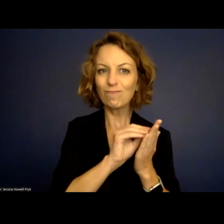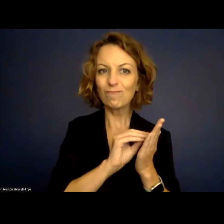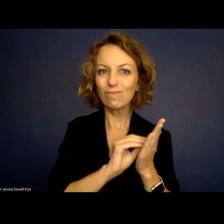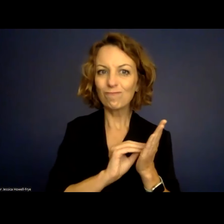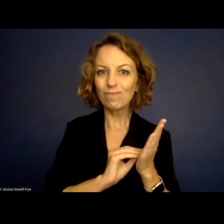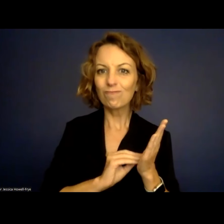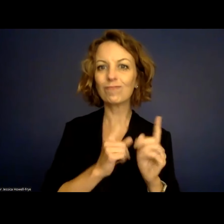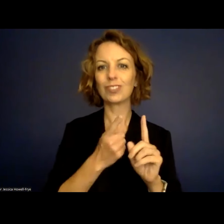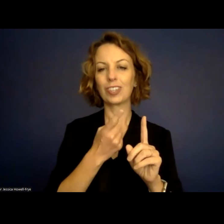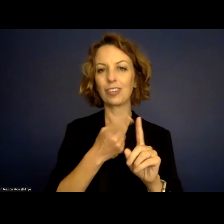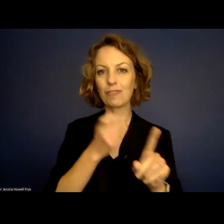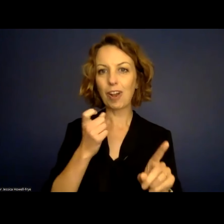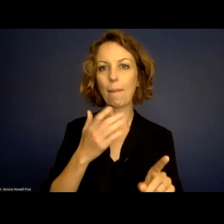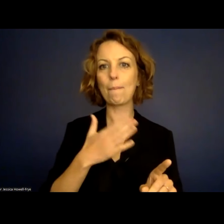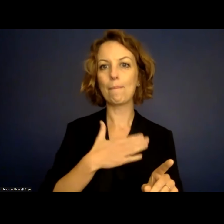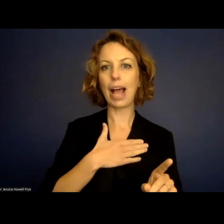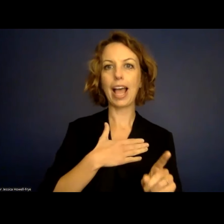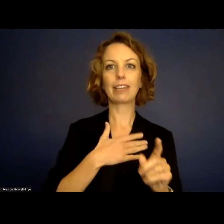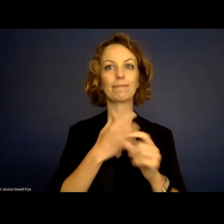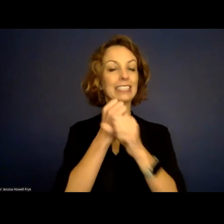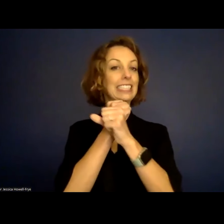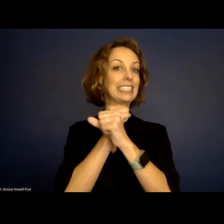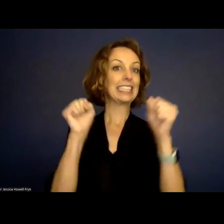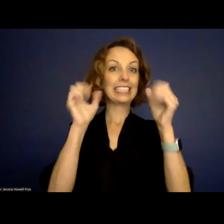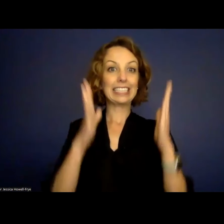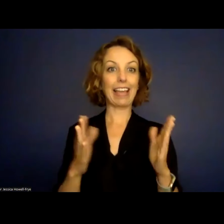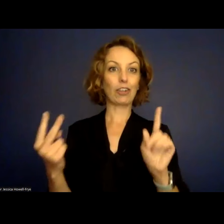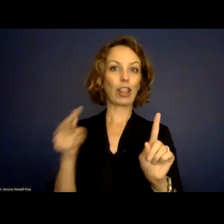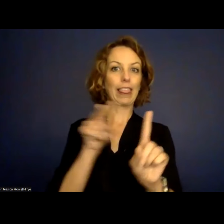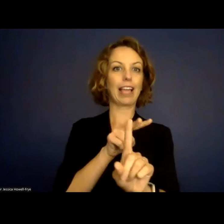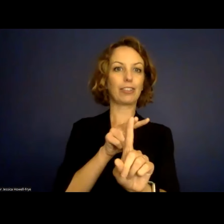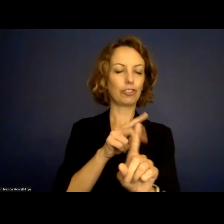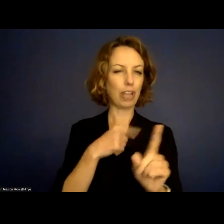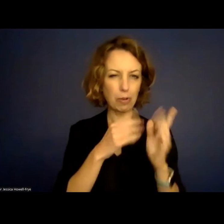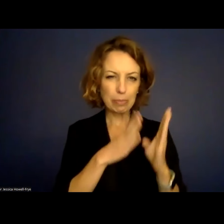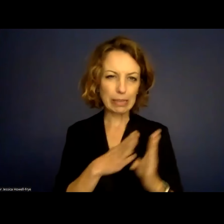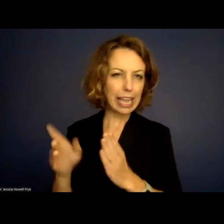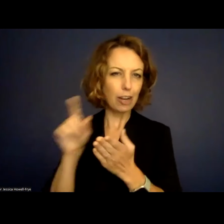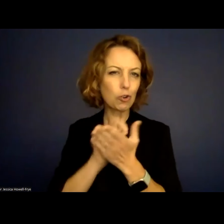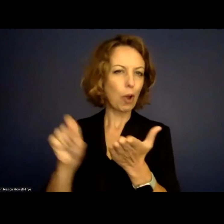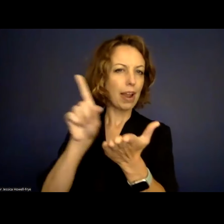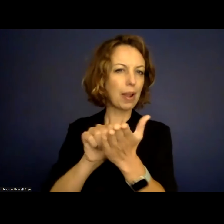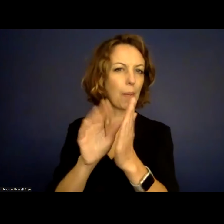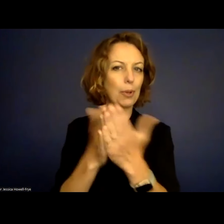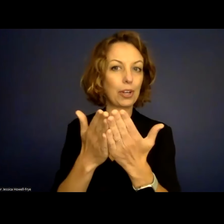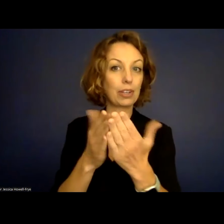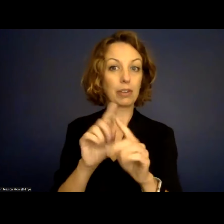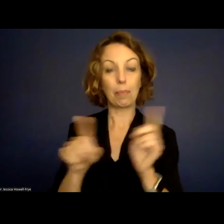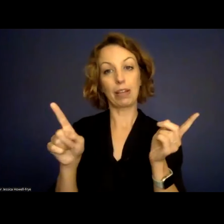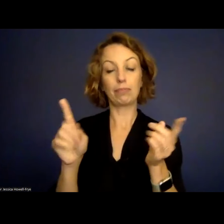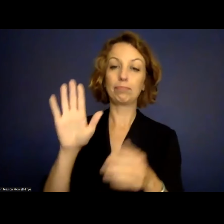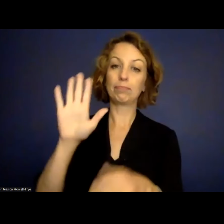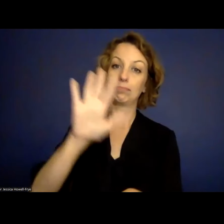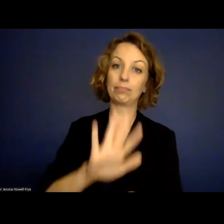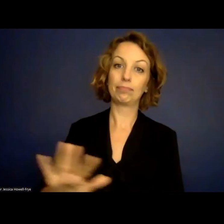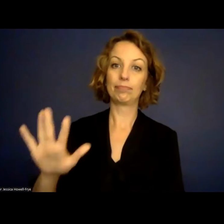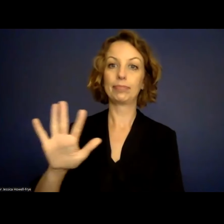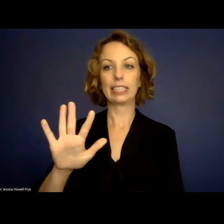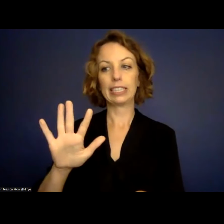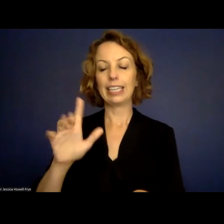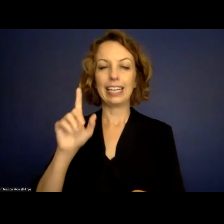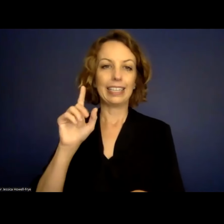naively clouded savior lens for the book I hoped to write one day. I was booted out after a bout with cancer,